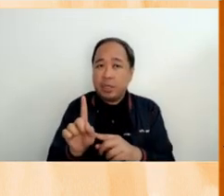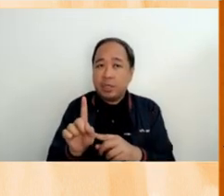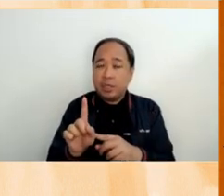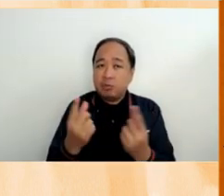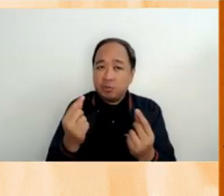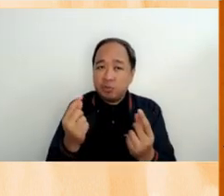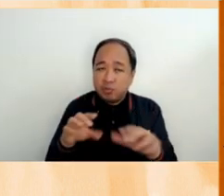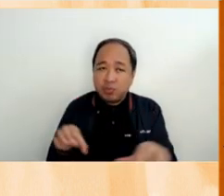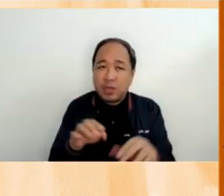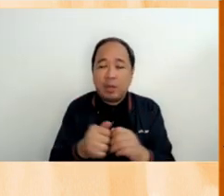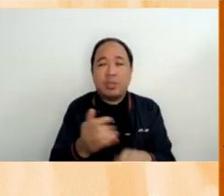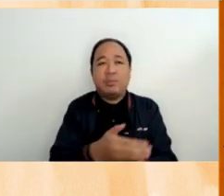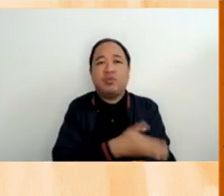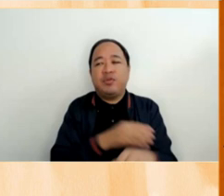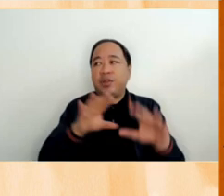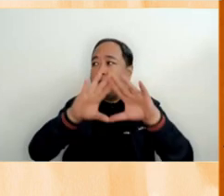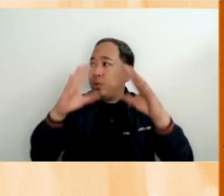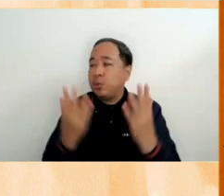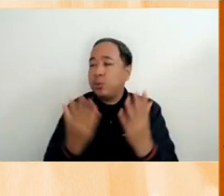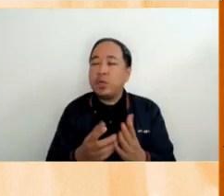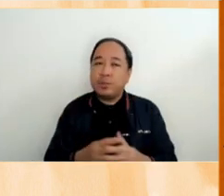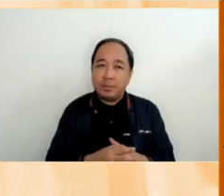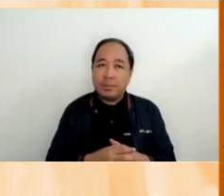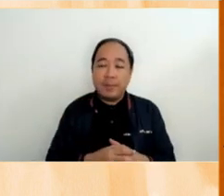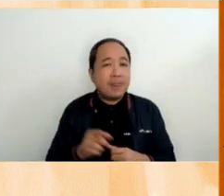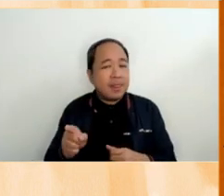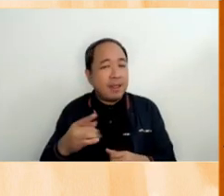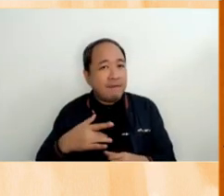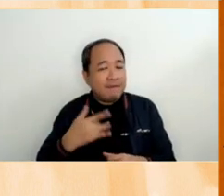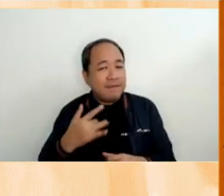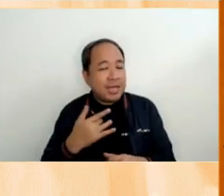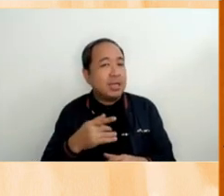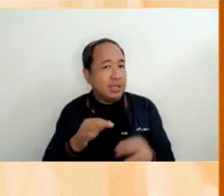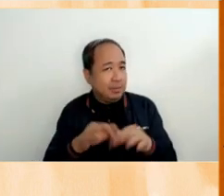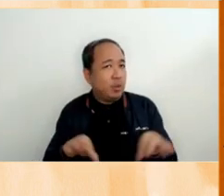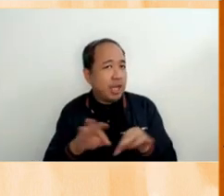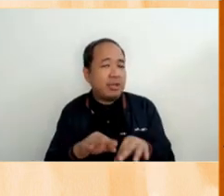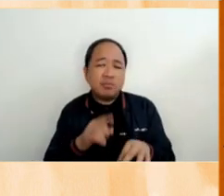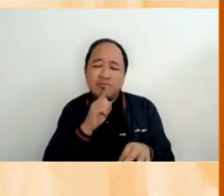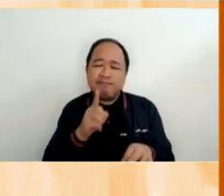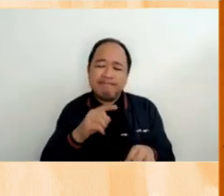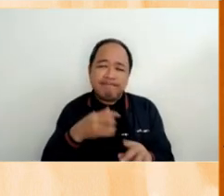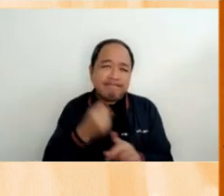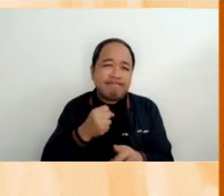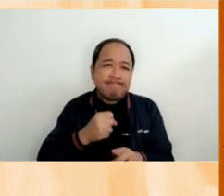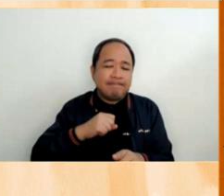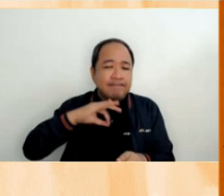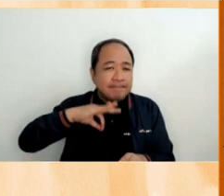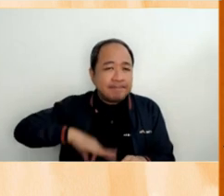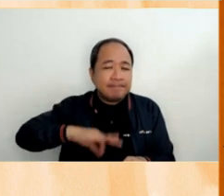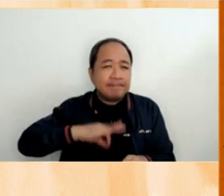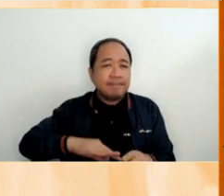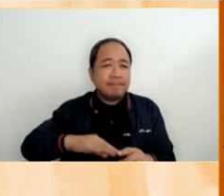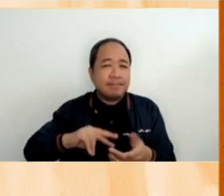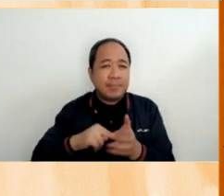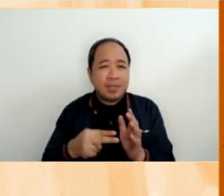better because they feel it's important and meaningful. So, teaching even very